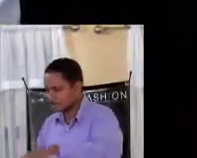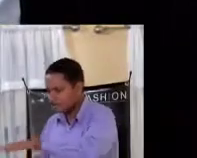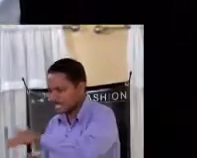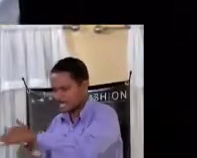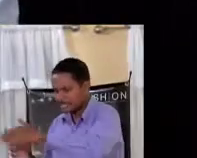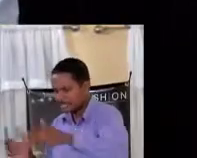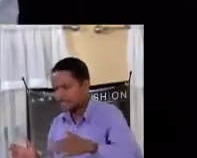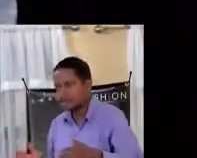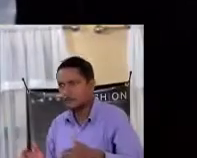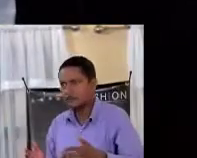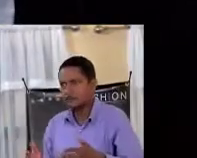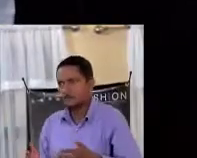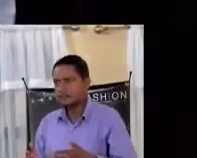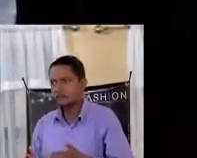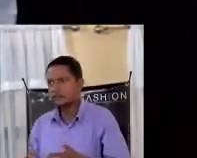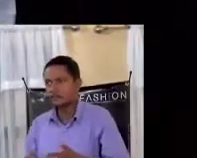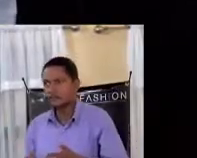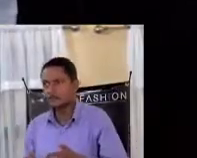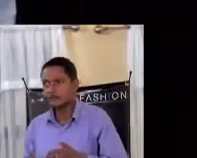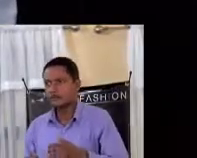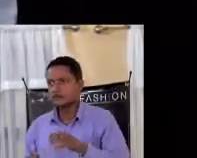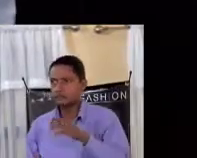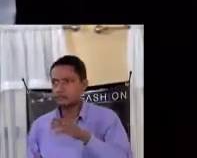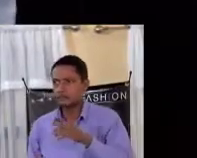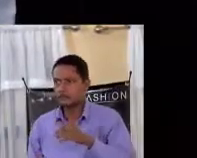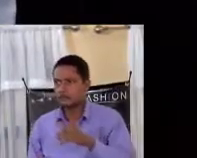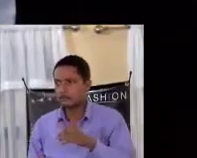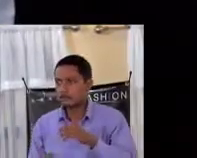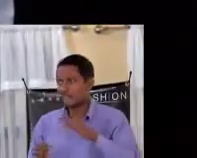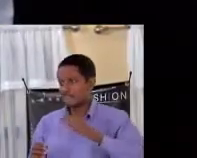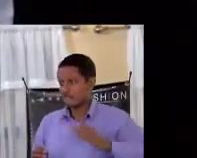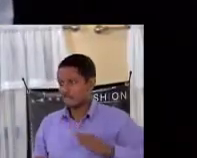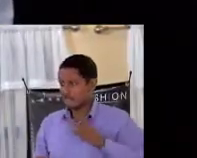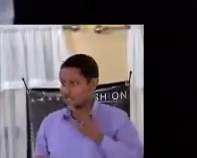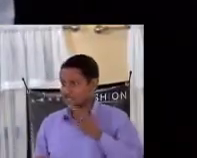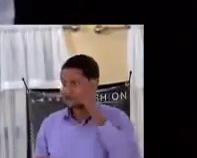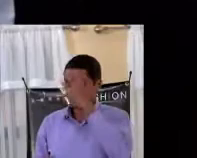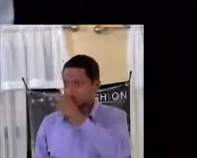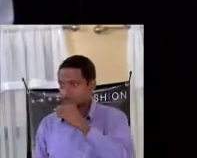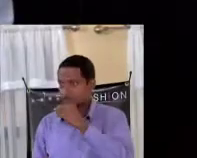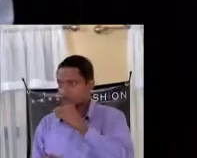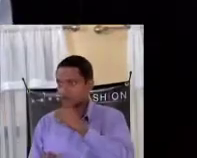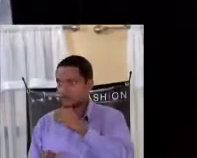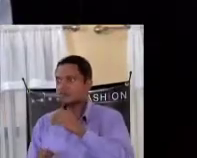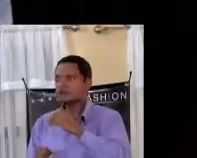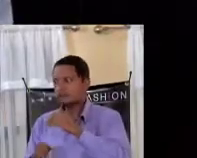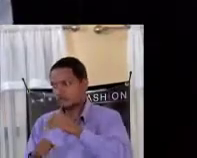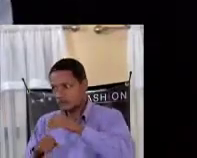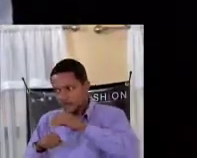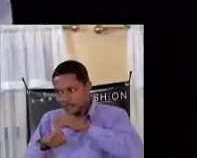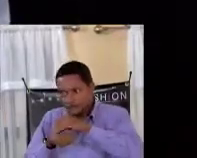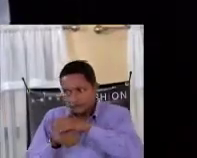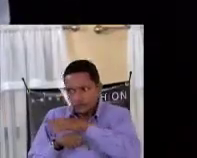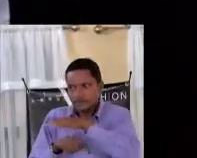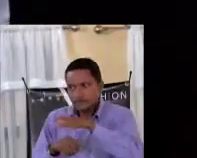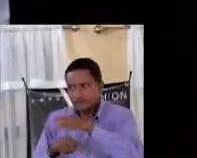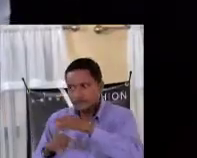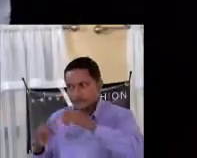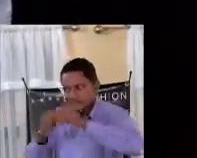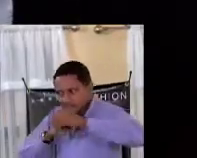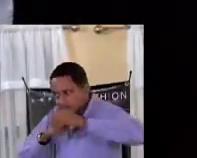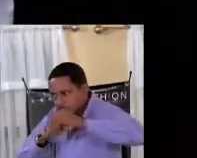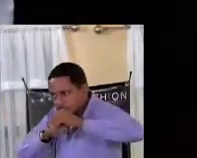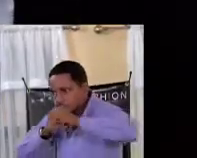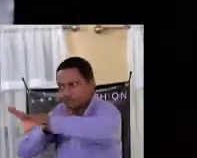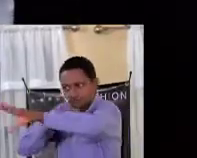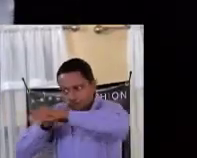particularly for social media, for fashion and beauty, I see the term is influencer marketing. I see a lot of influencer marketing happening, and this is,